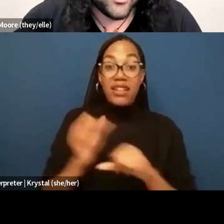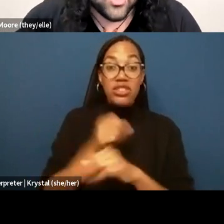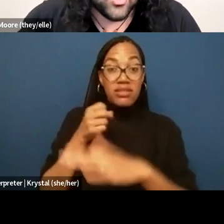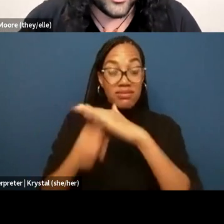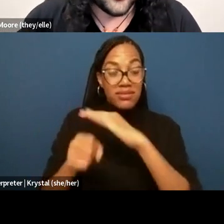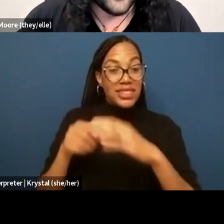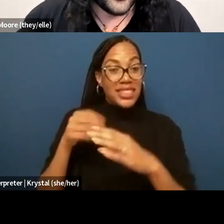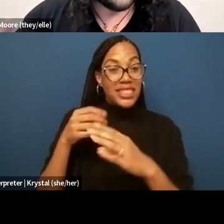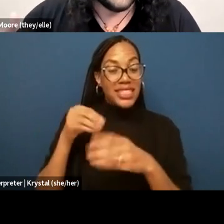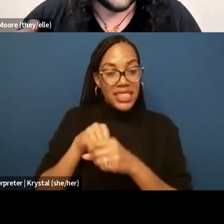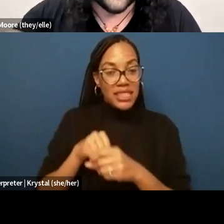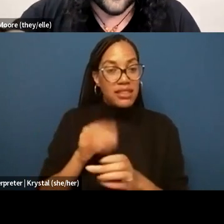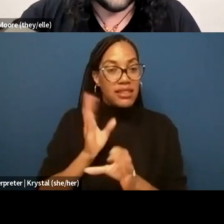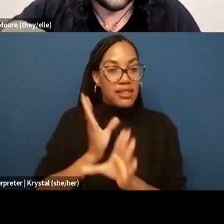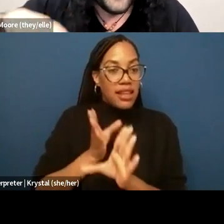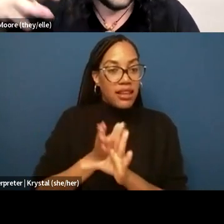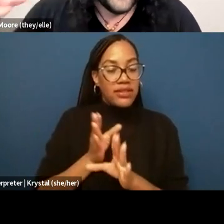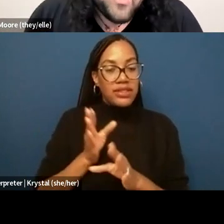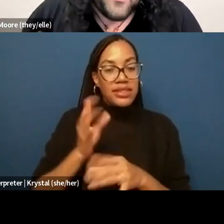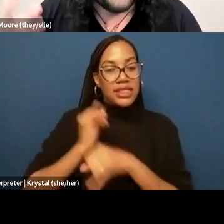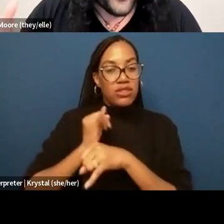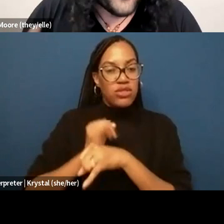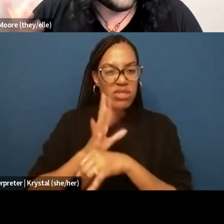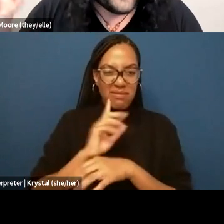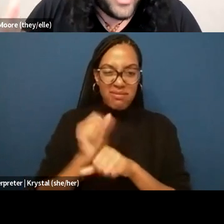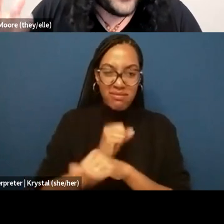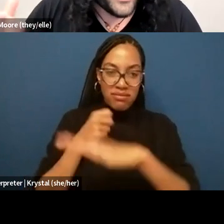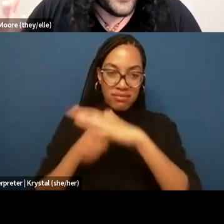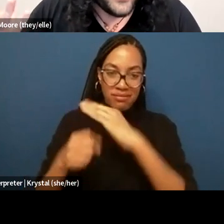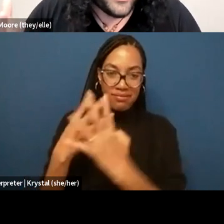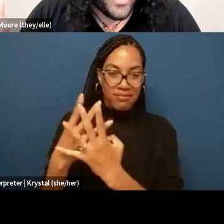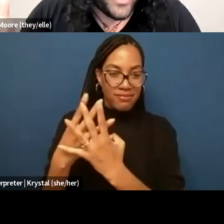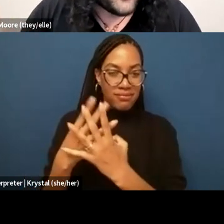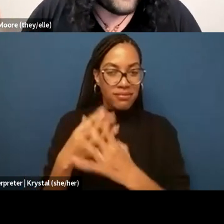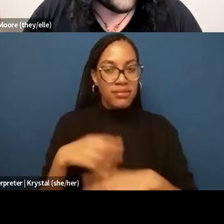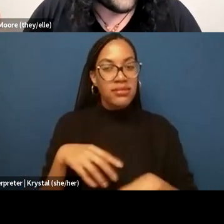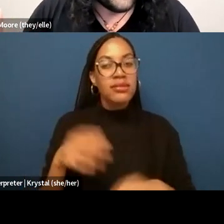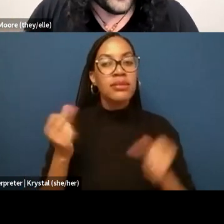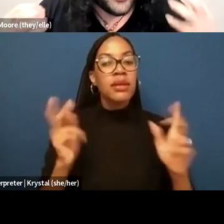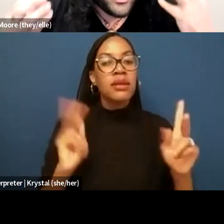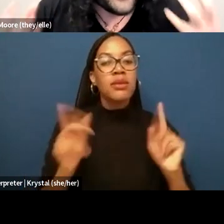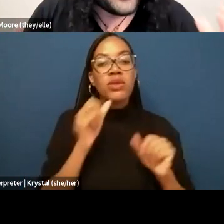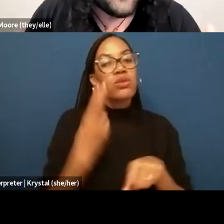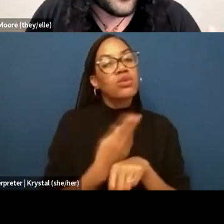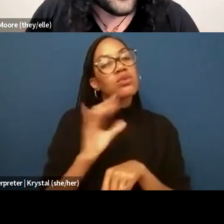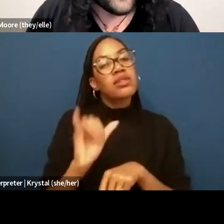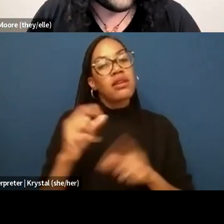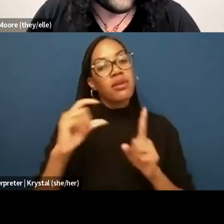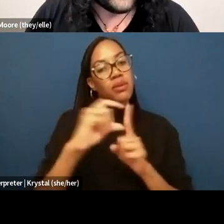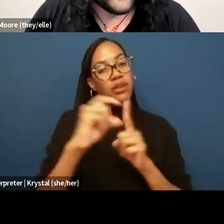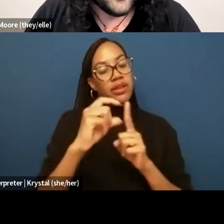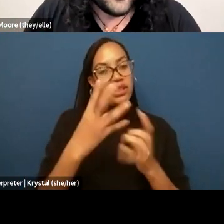psychiatric institutions. And I don't think a lot of folks often take that terminology and think of it